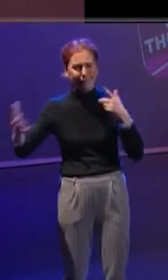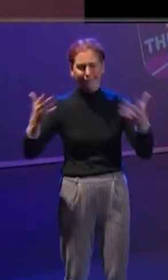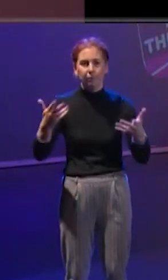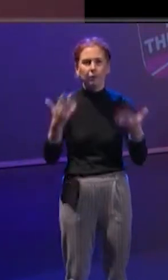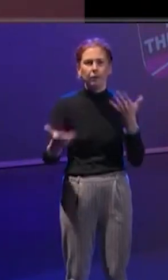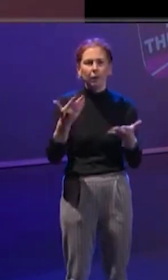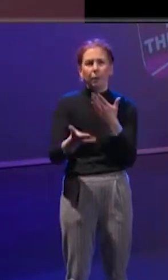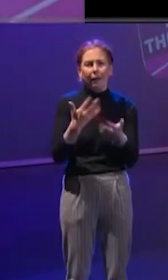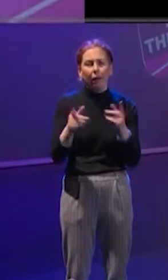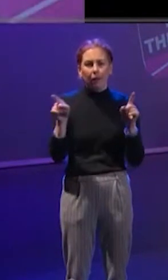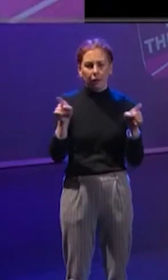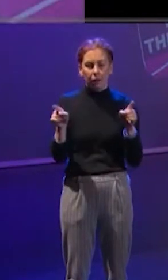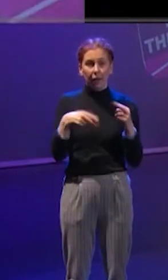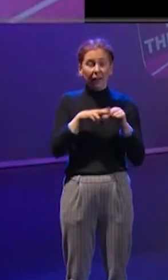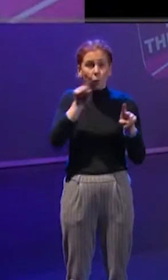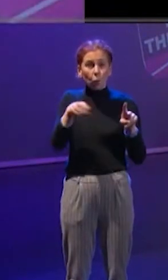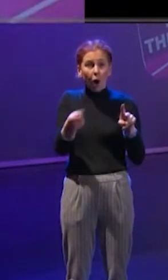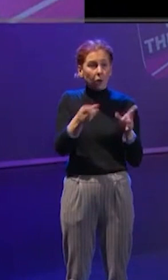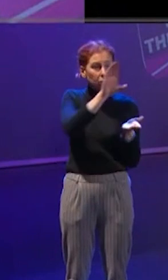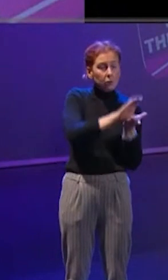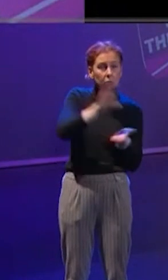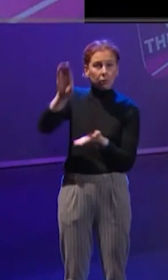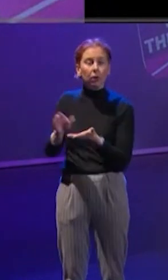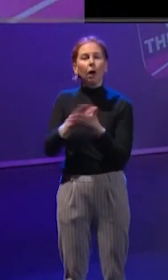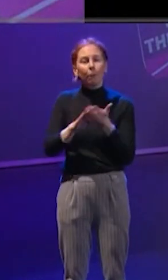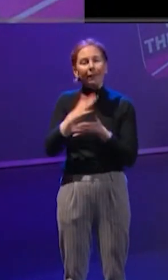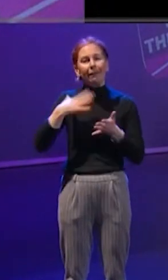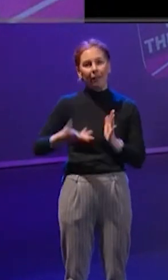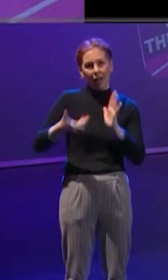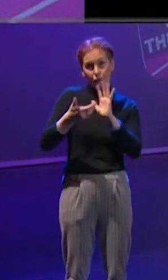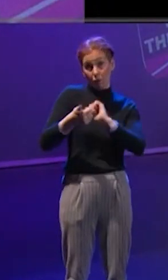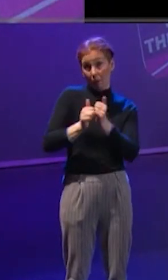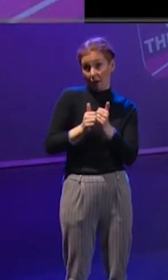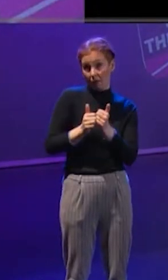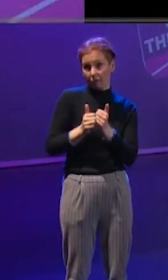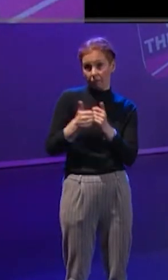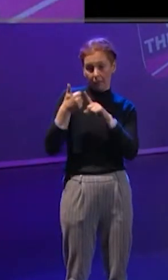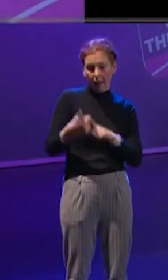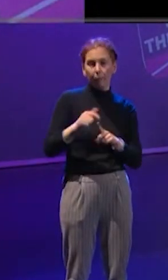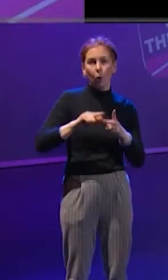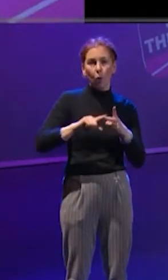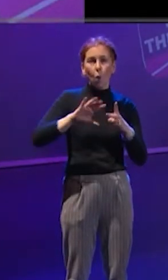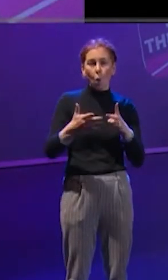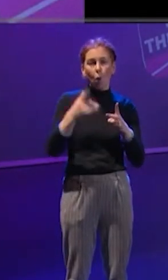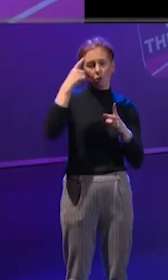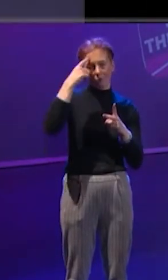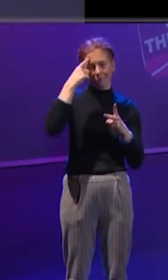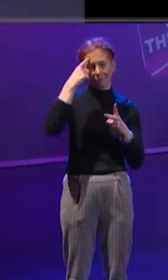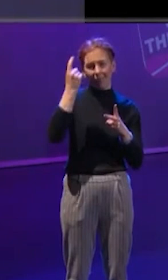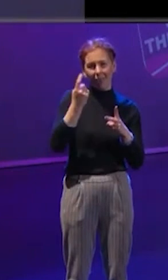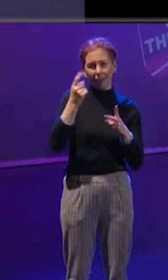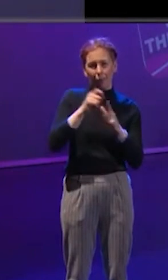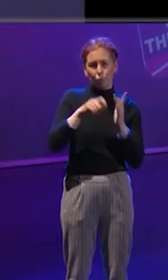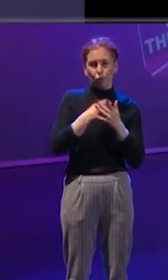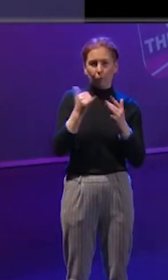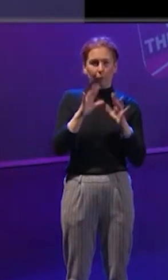money, either you need more producing partners so that they can help you raise the money, or you shouldn't be doing the project. The